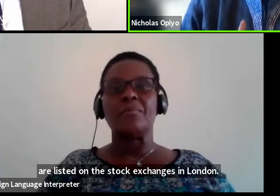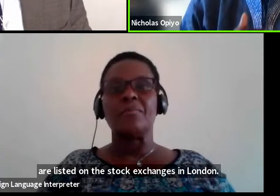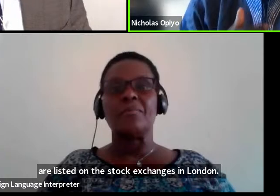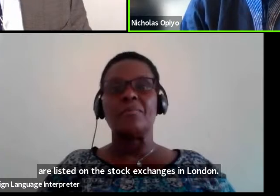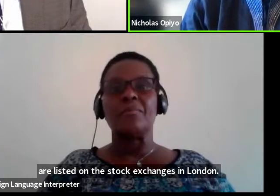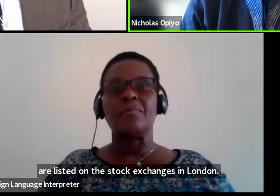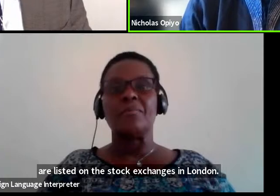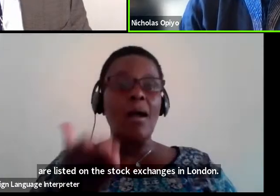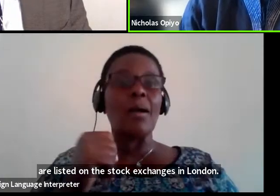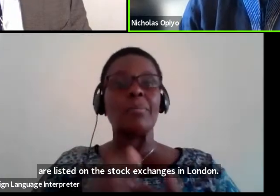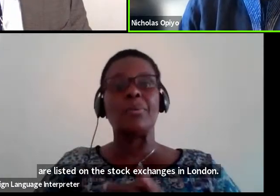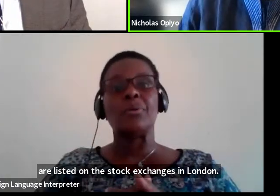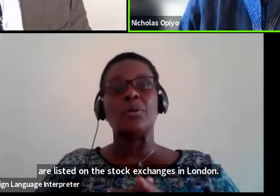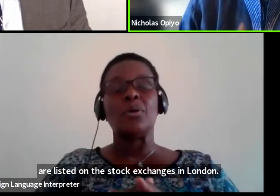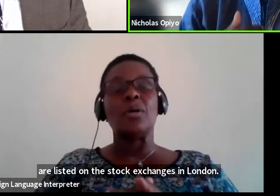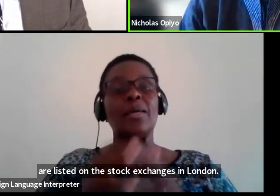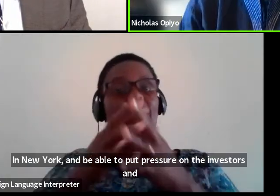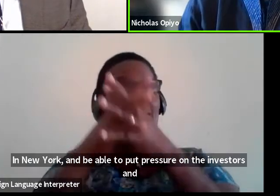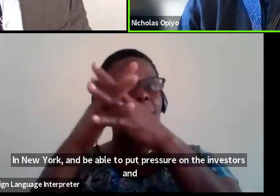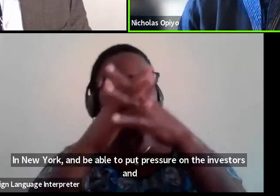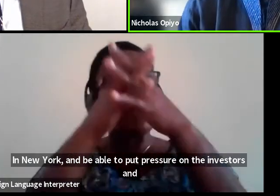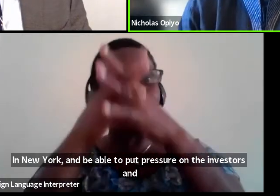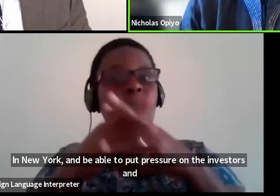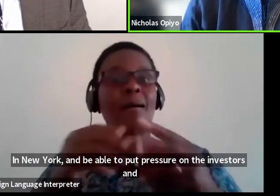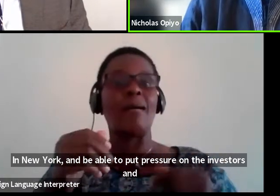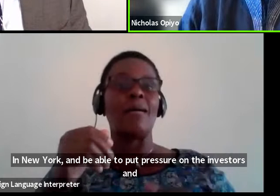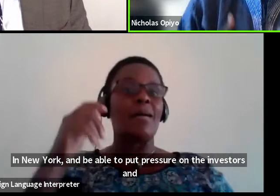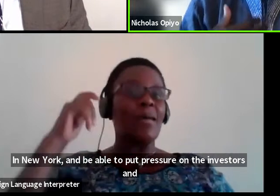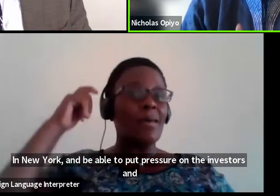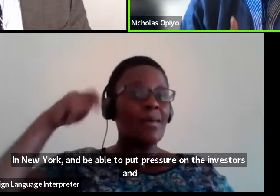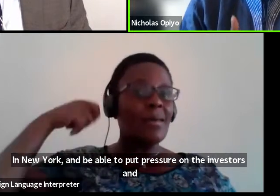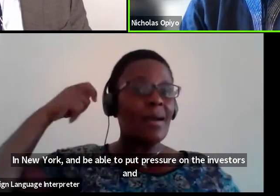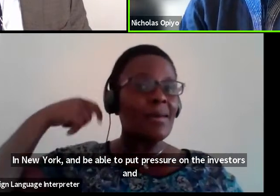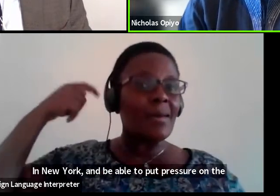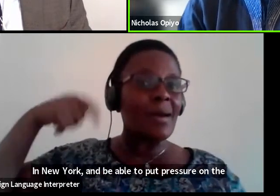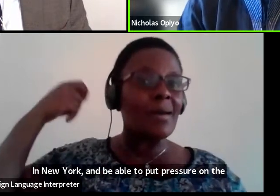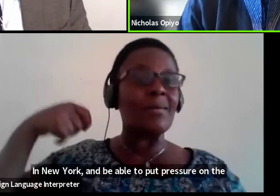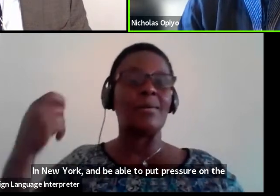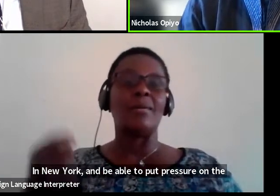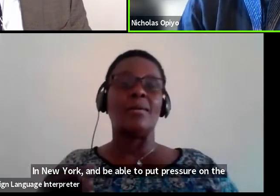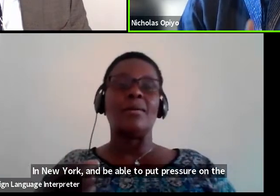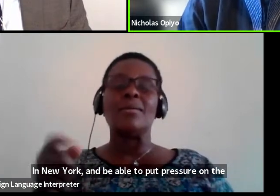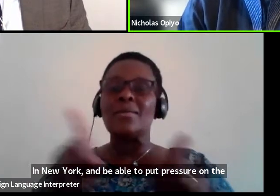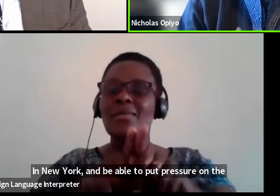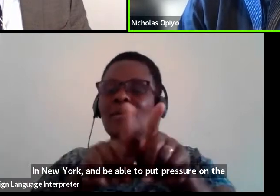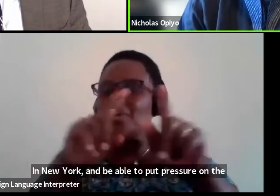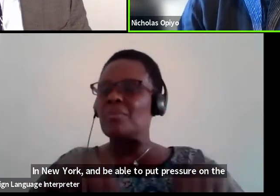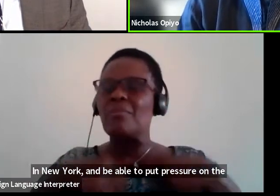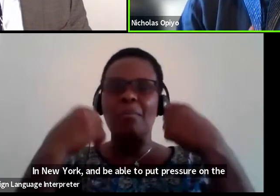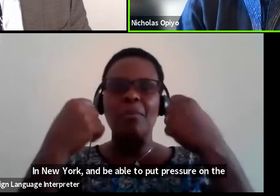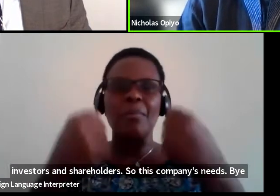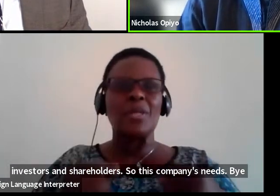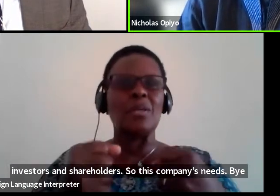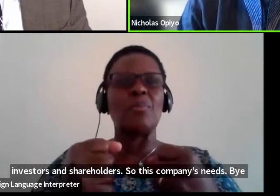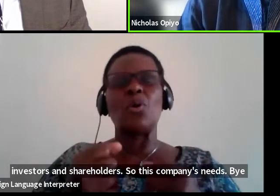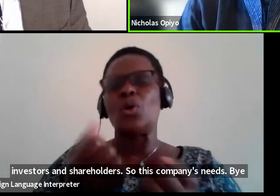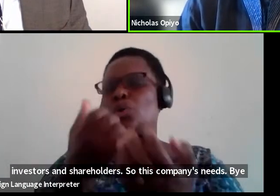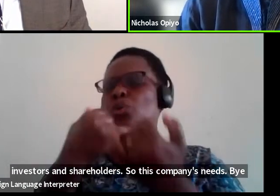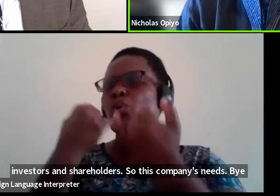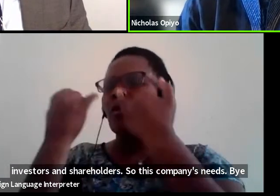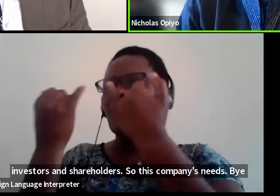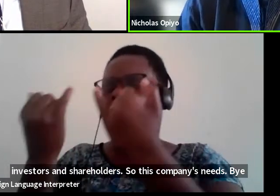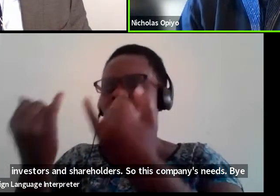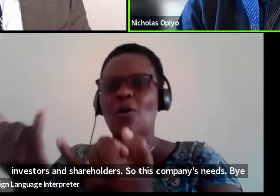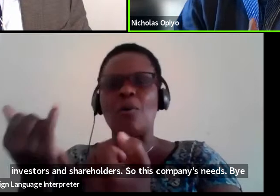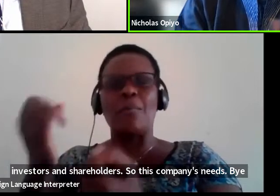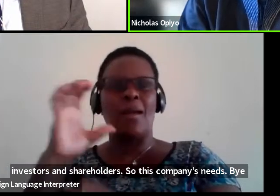pressure on their investors and shareholders so that these companies live by the standards